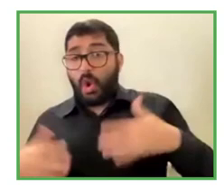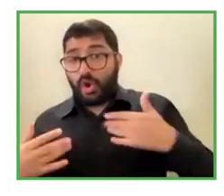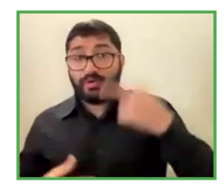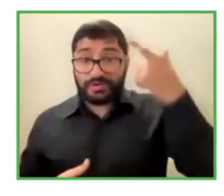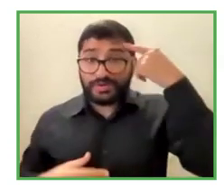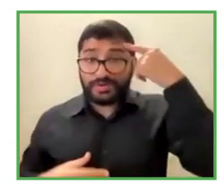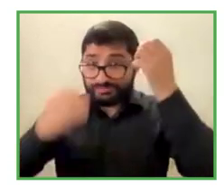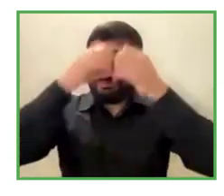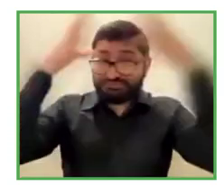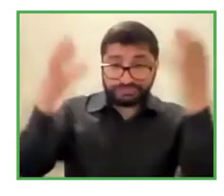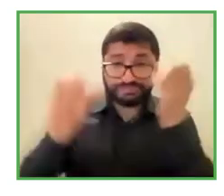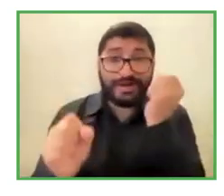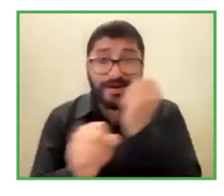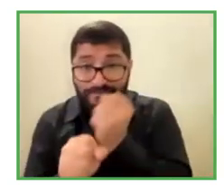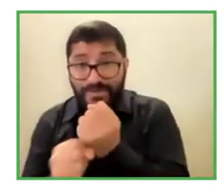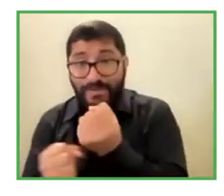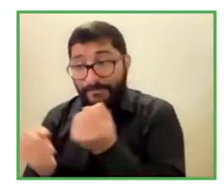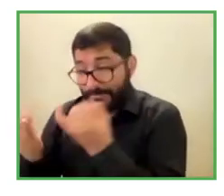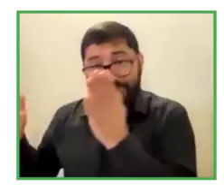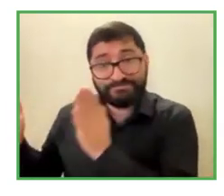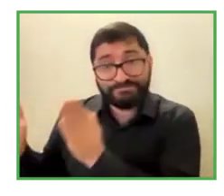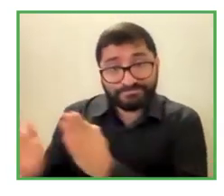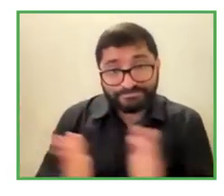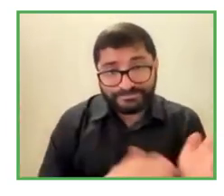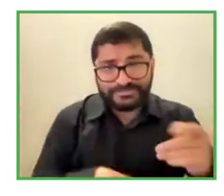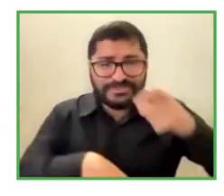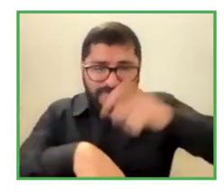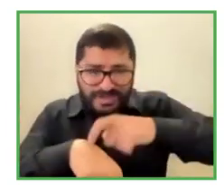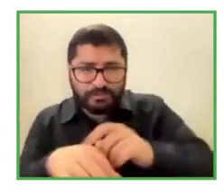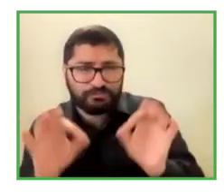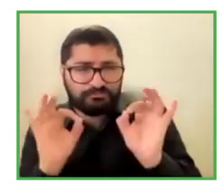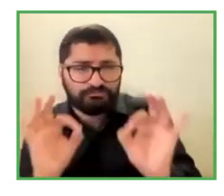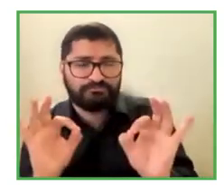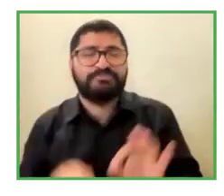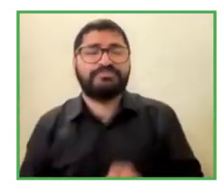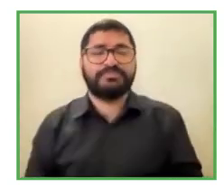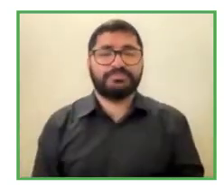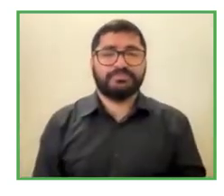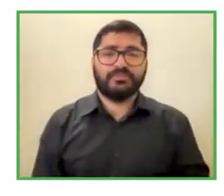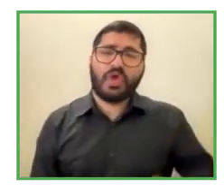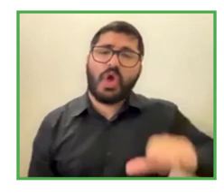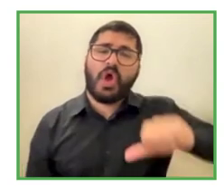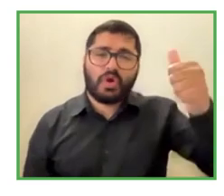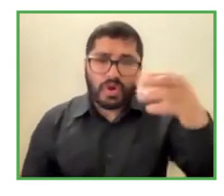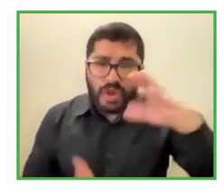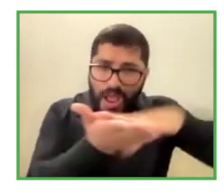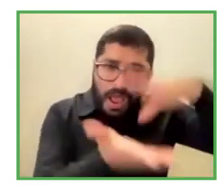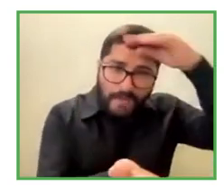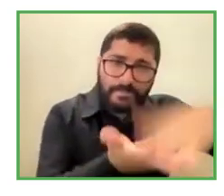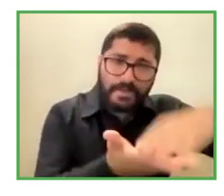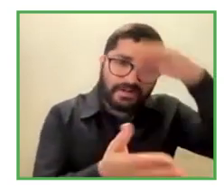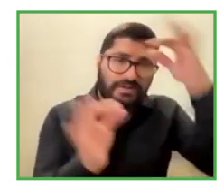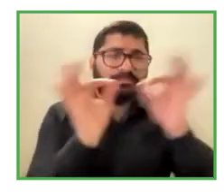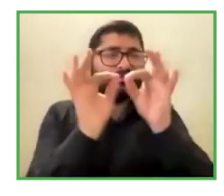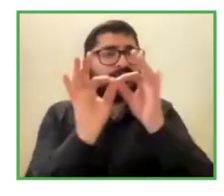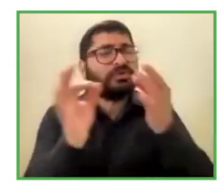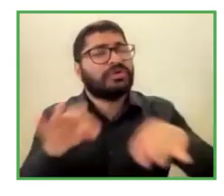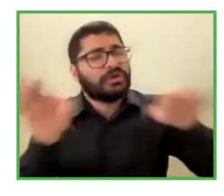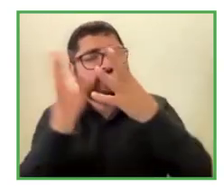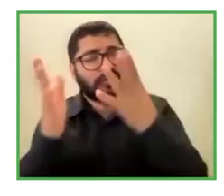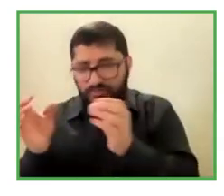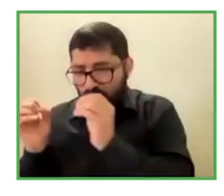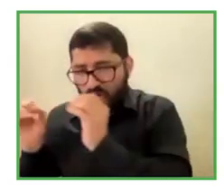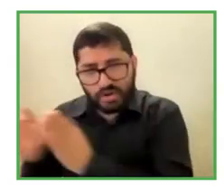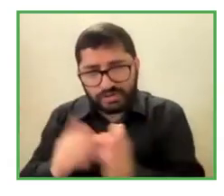been coordinating. And another important learning is that organizations are not homogeneous. It's different to conduct a pilot